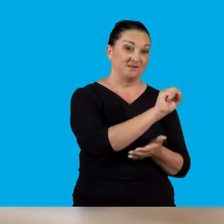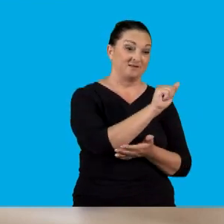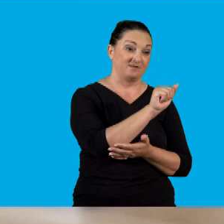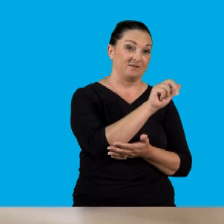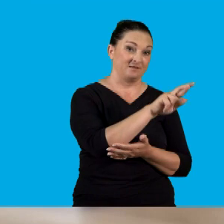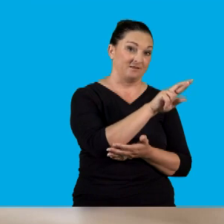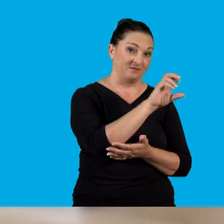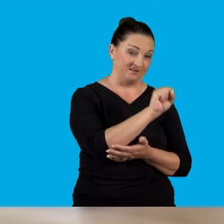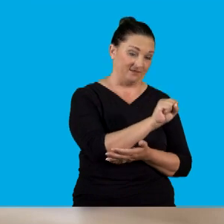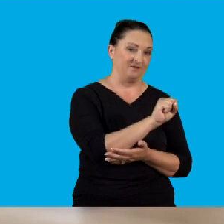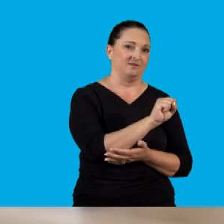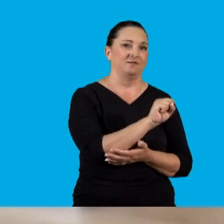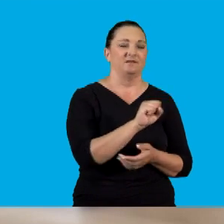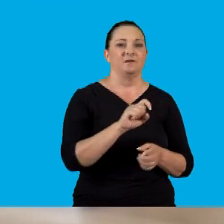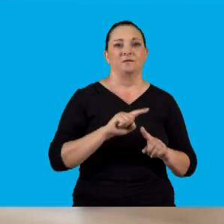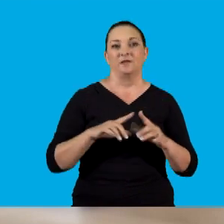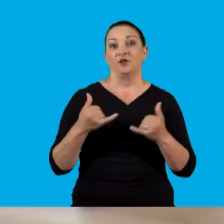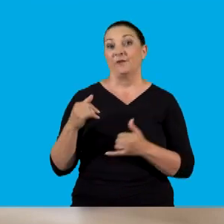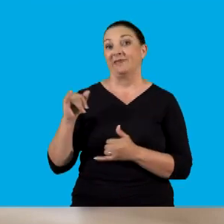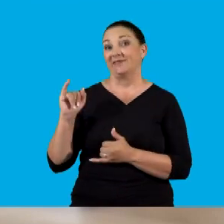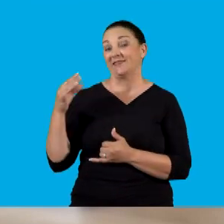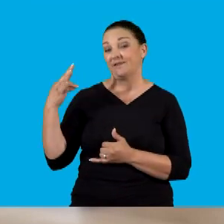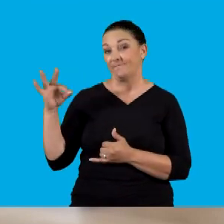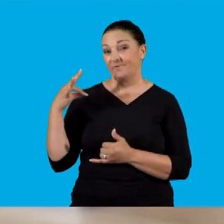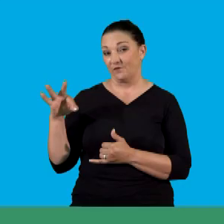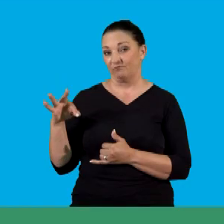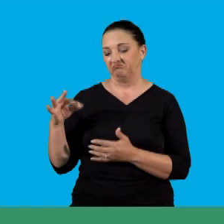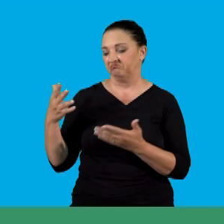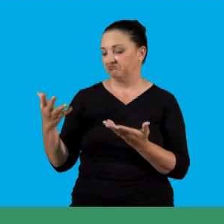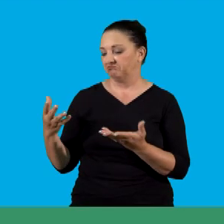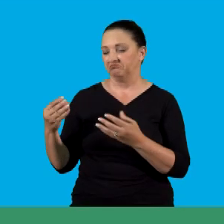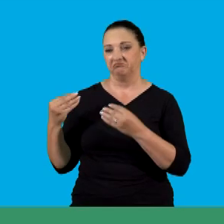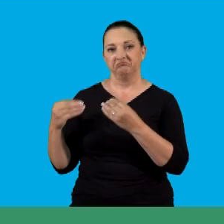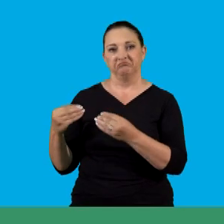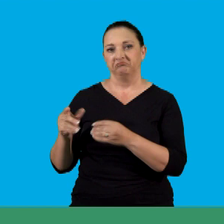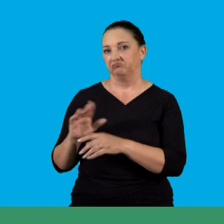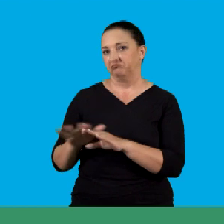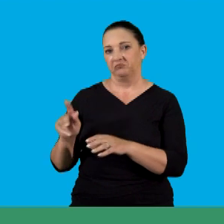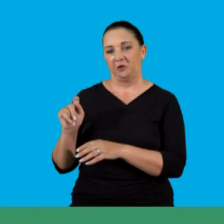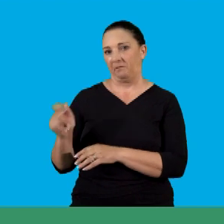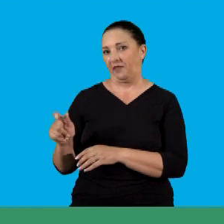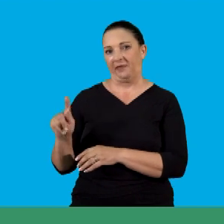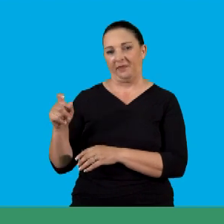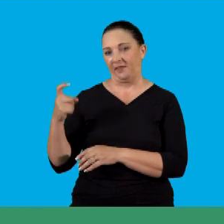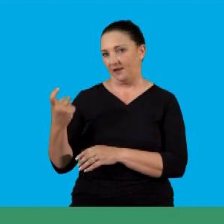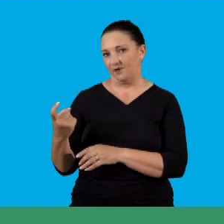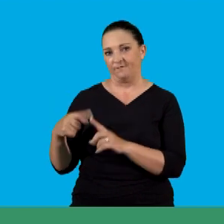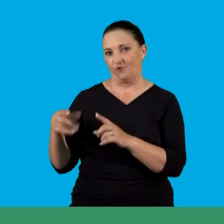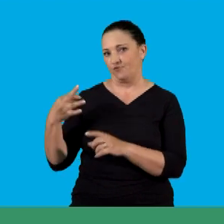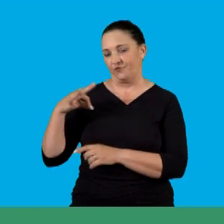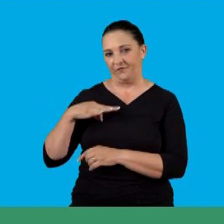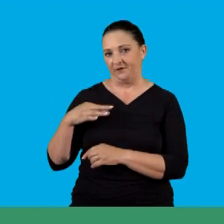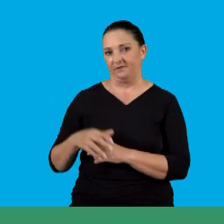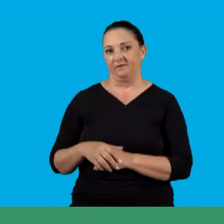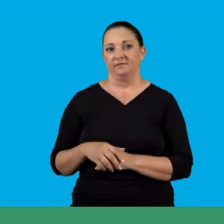Revenue Services. On the other hand, on the informal sector, businesses do not pay tax on the profits of the